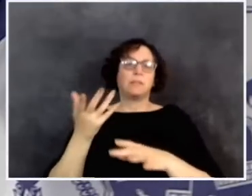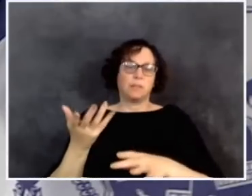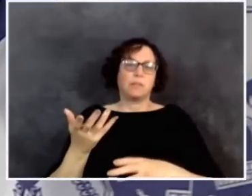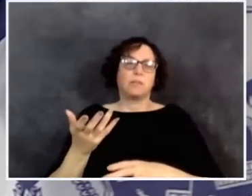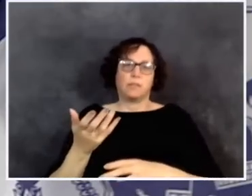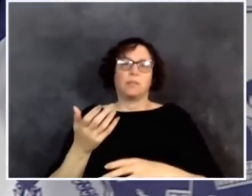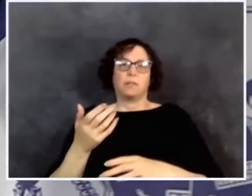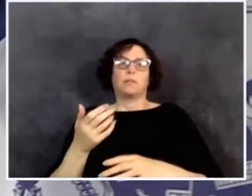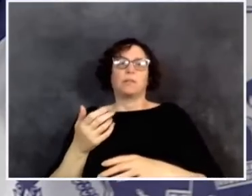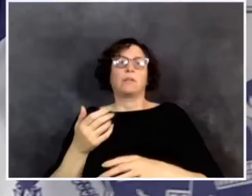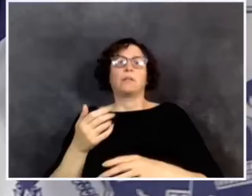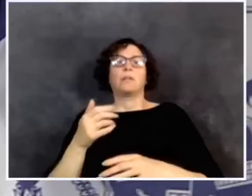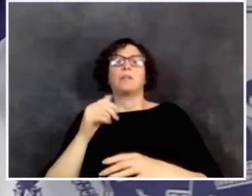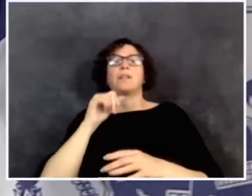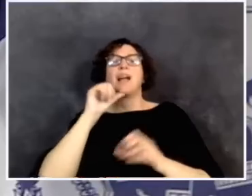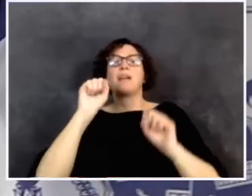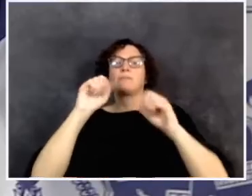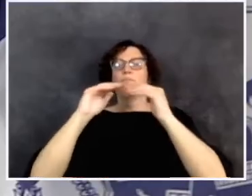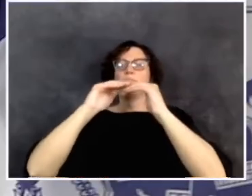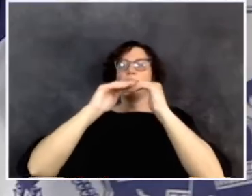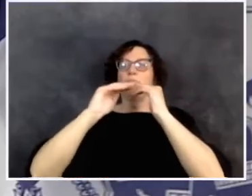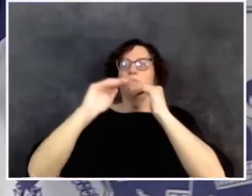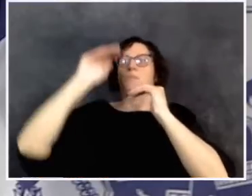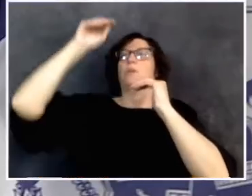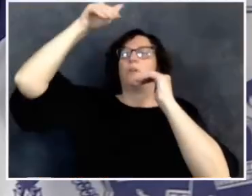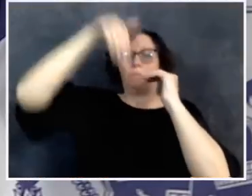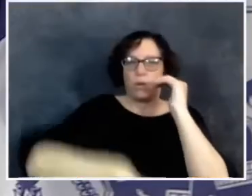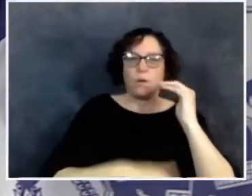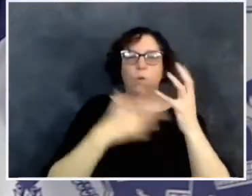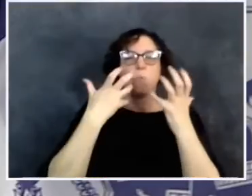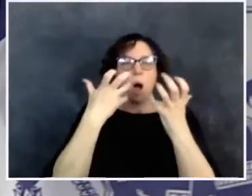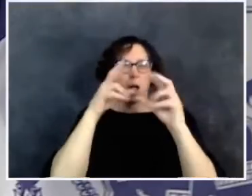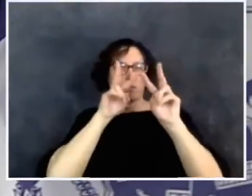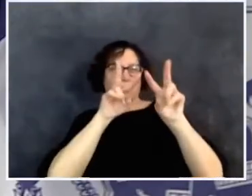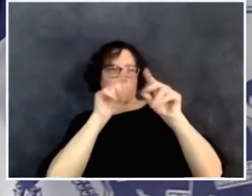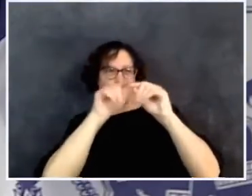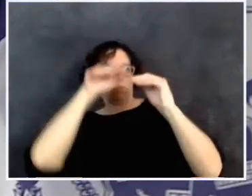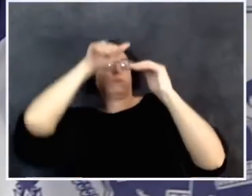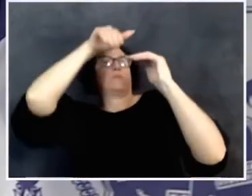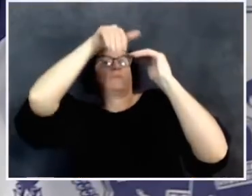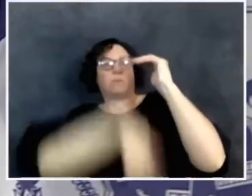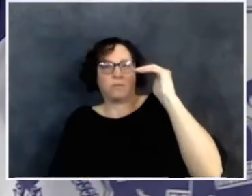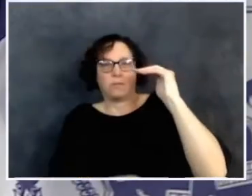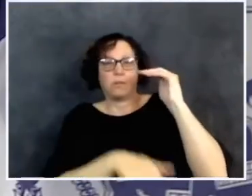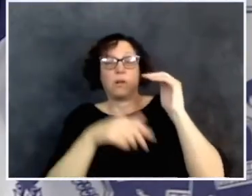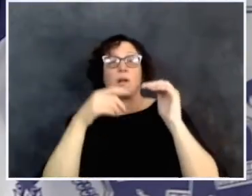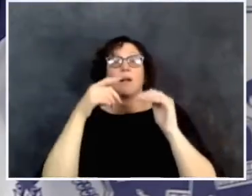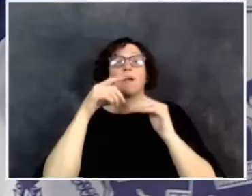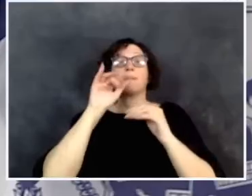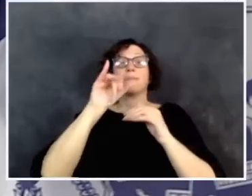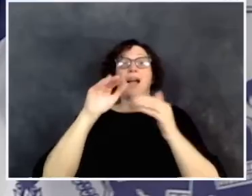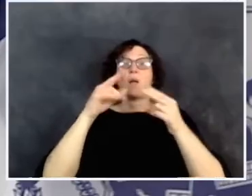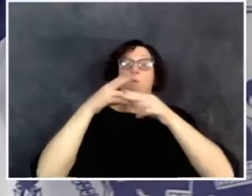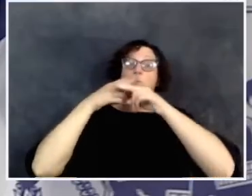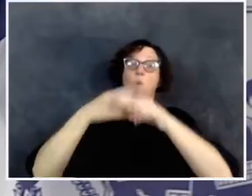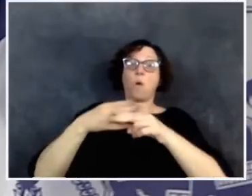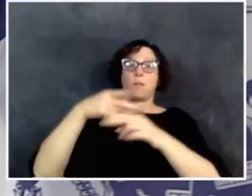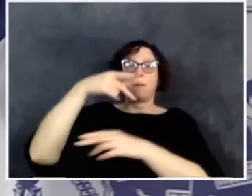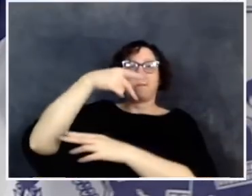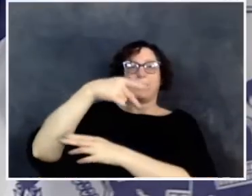restrictions. That's what a plateau means. Plateau is not a good word. I think it's too soon to